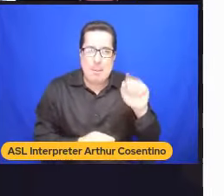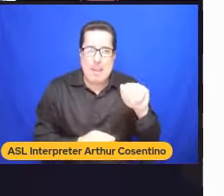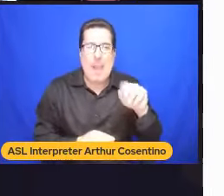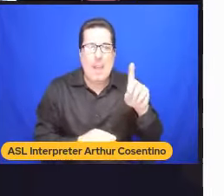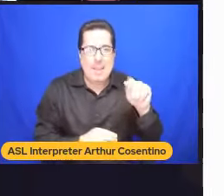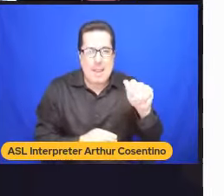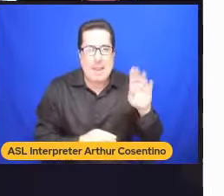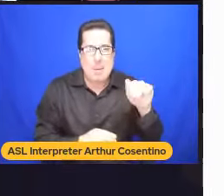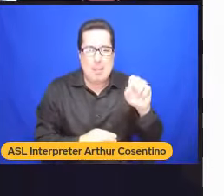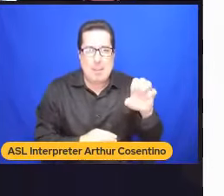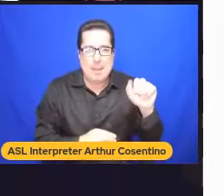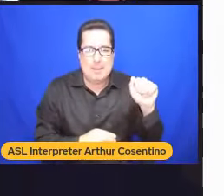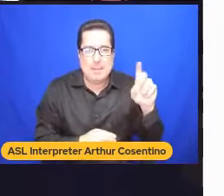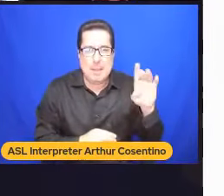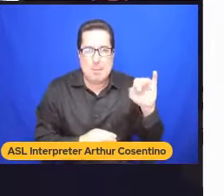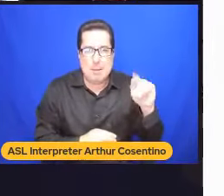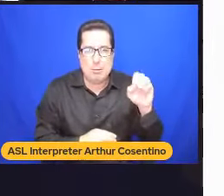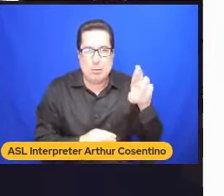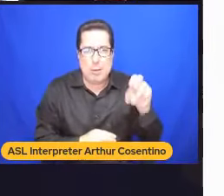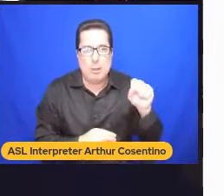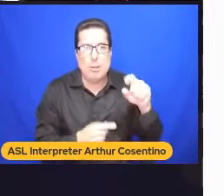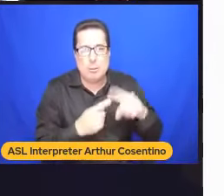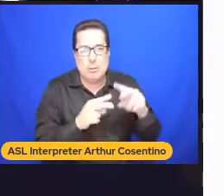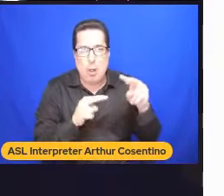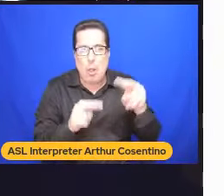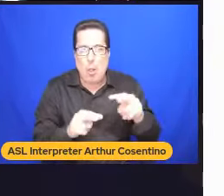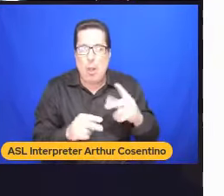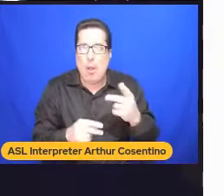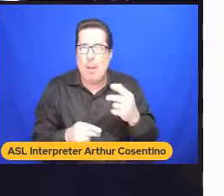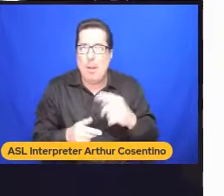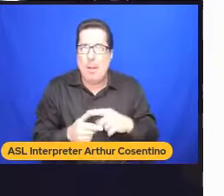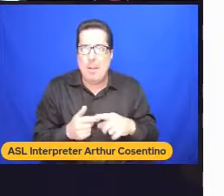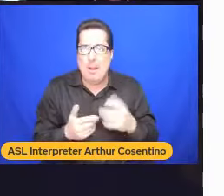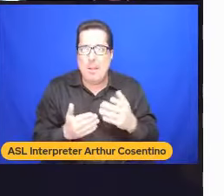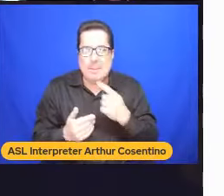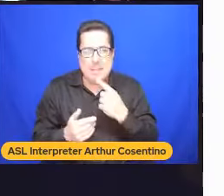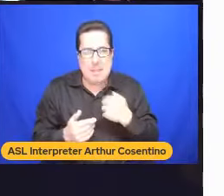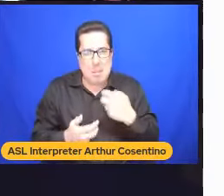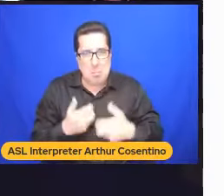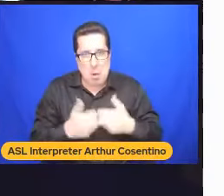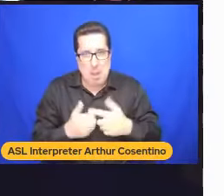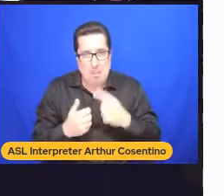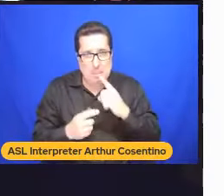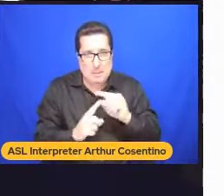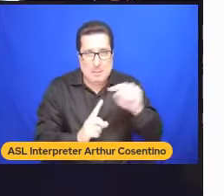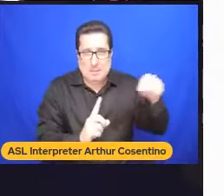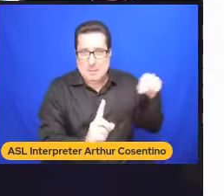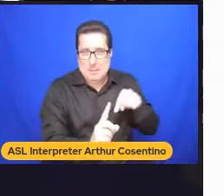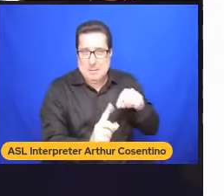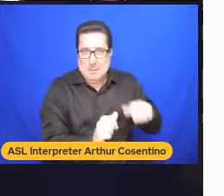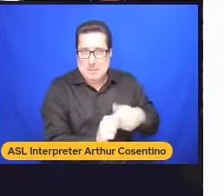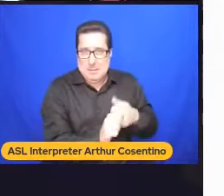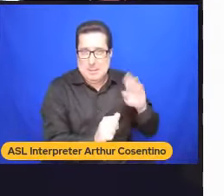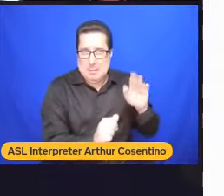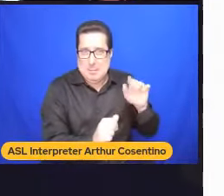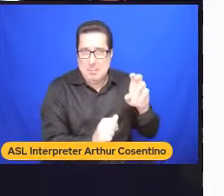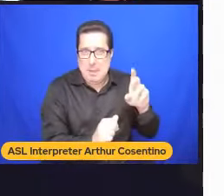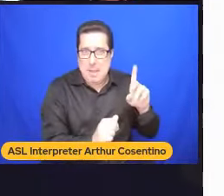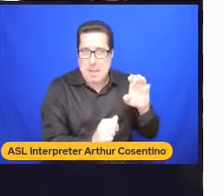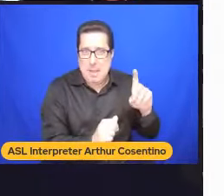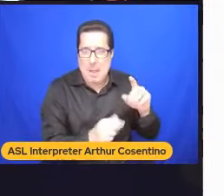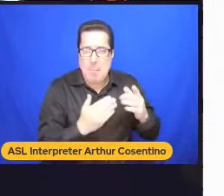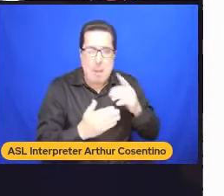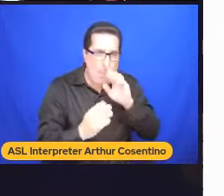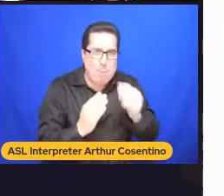look. Somebody else replied, hey, you know what? I don't think the problem is even on the back end. I think that maybe it's just a front end issue.